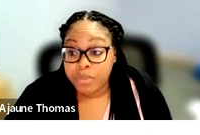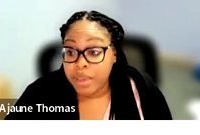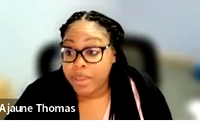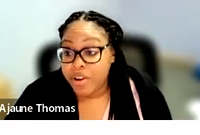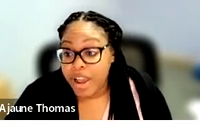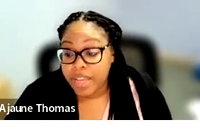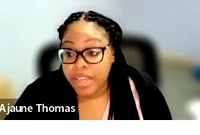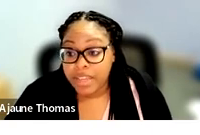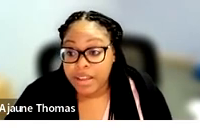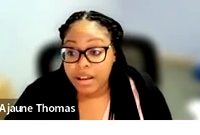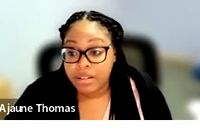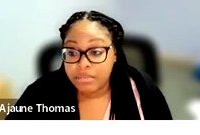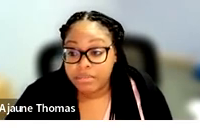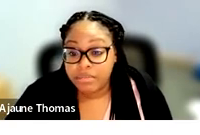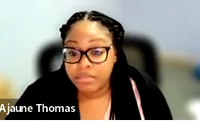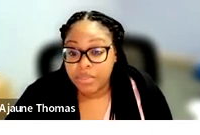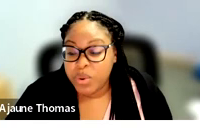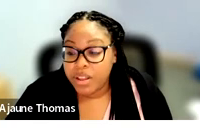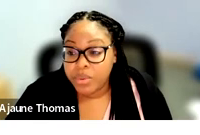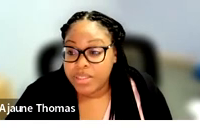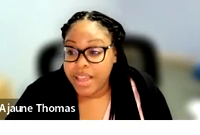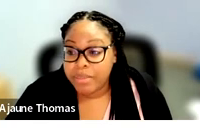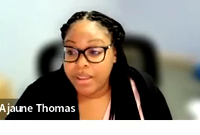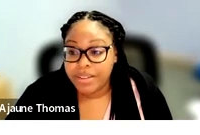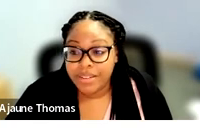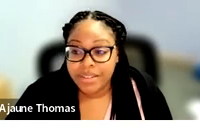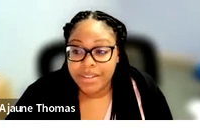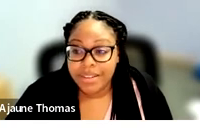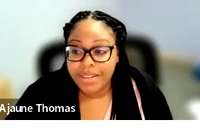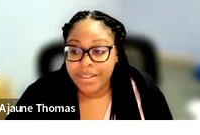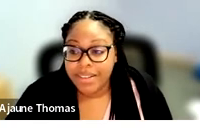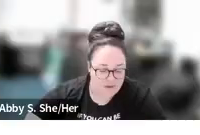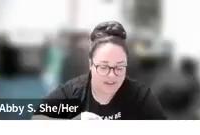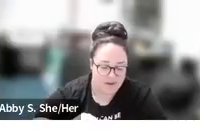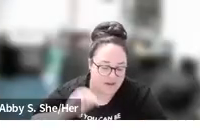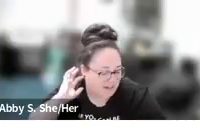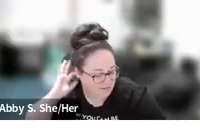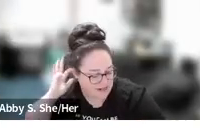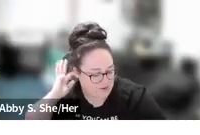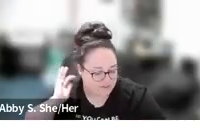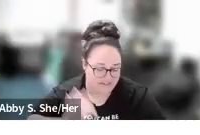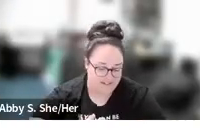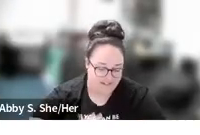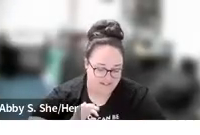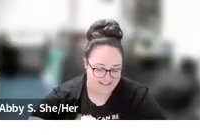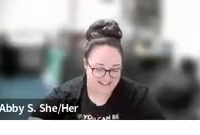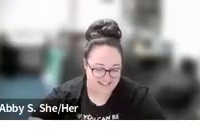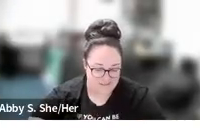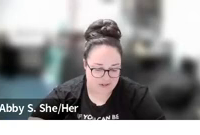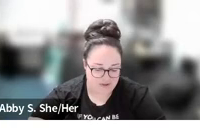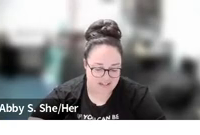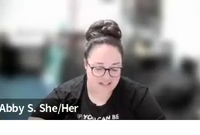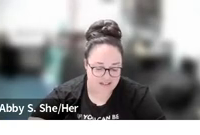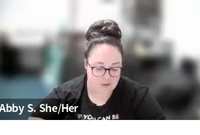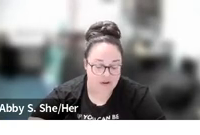people, baby crying. What were other ones, Abby? I know, I'm looking up mine right now. Okay. To